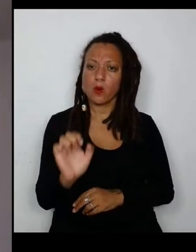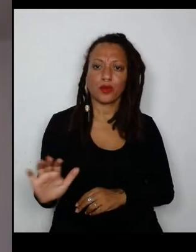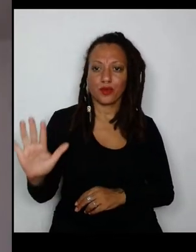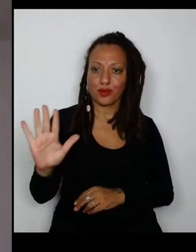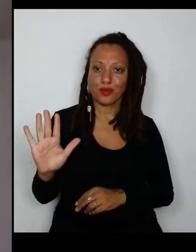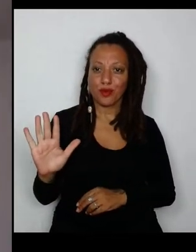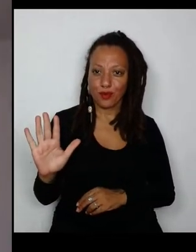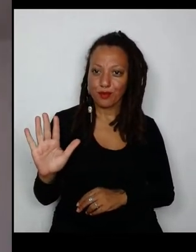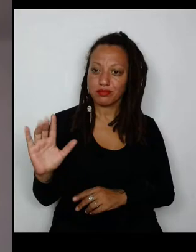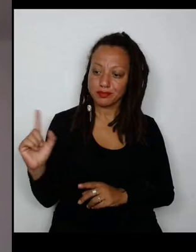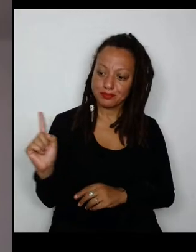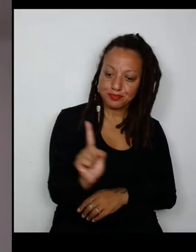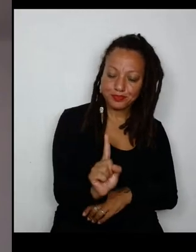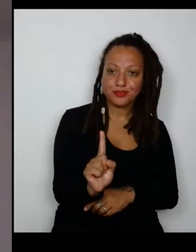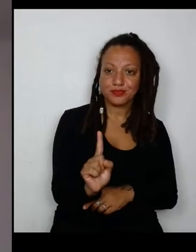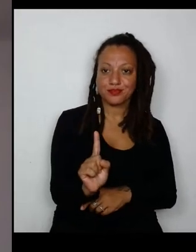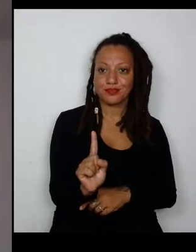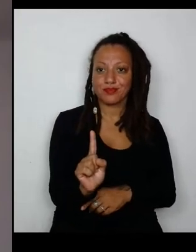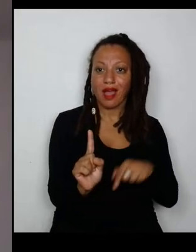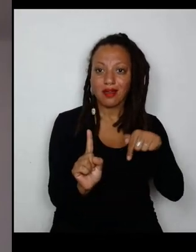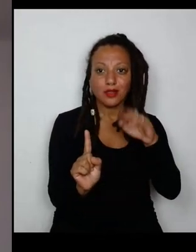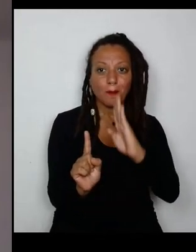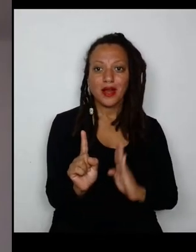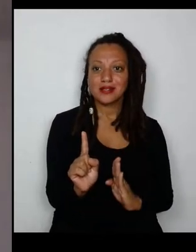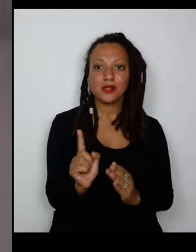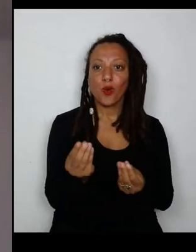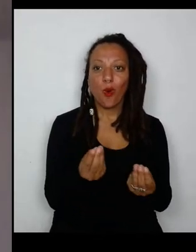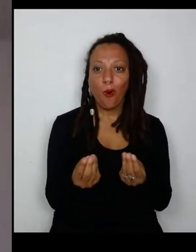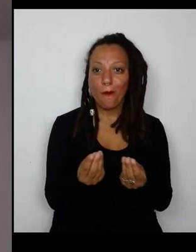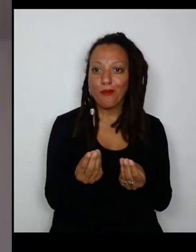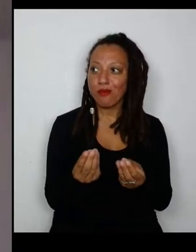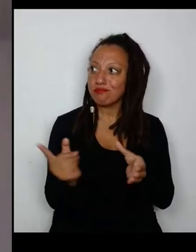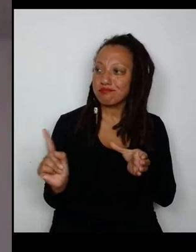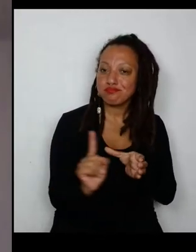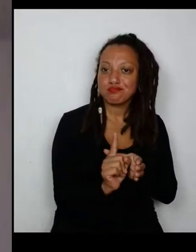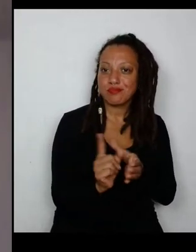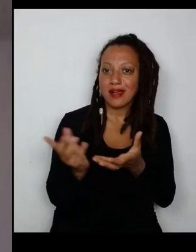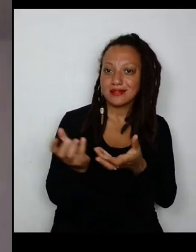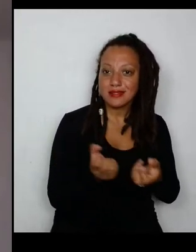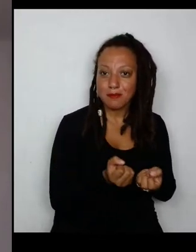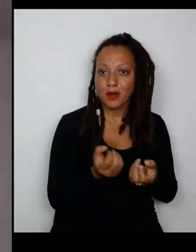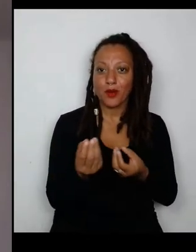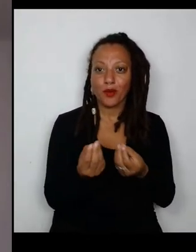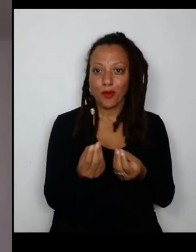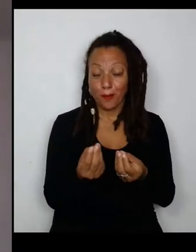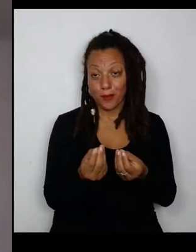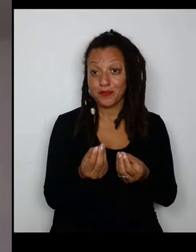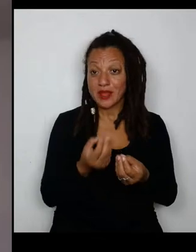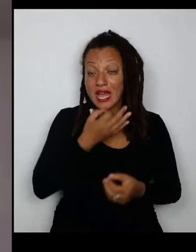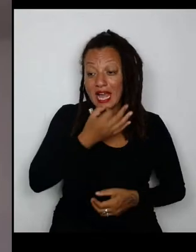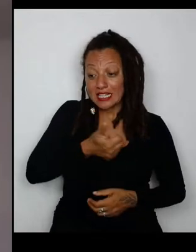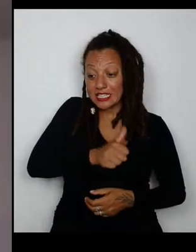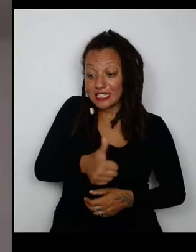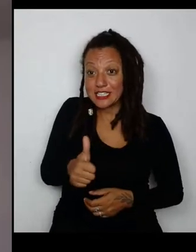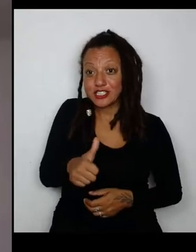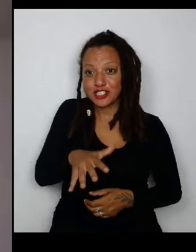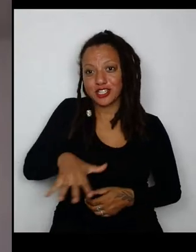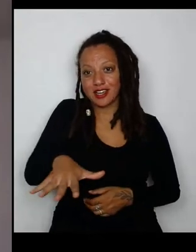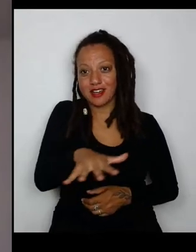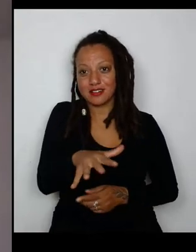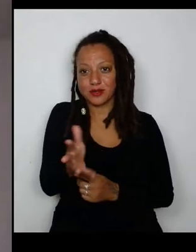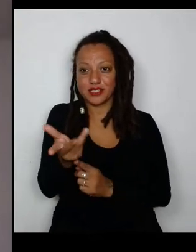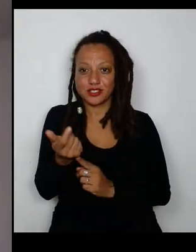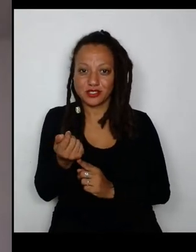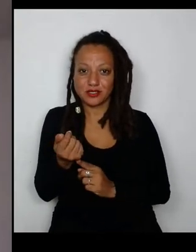comes from europe in a country like brazil so the critical reception of gogan and